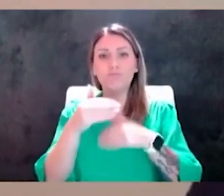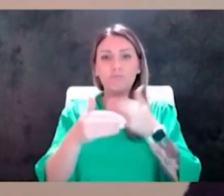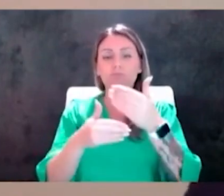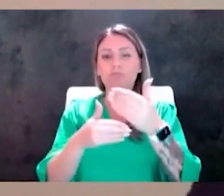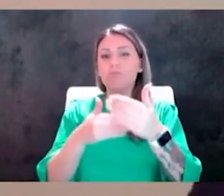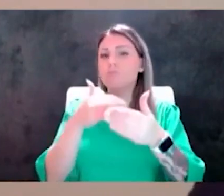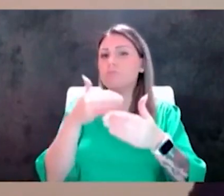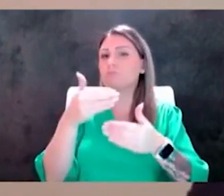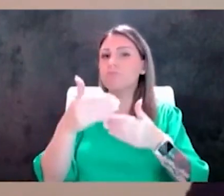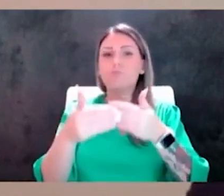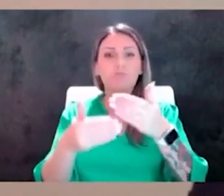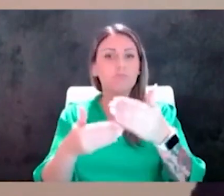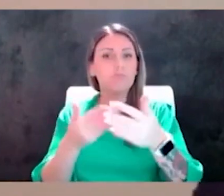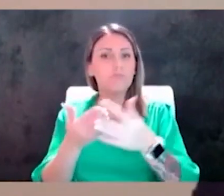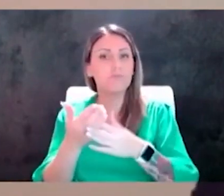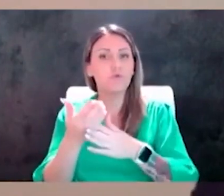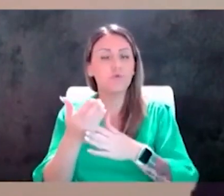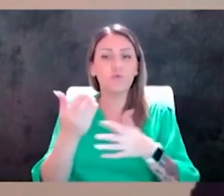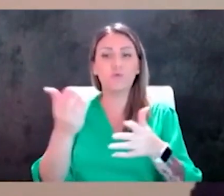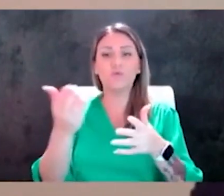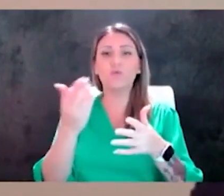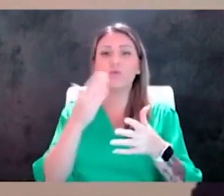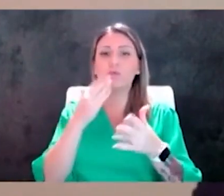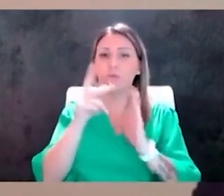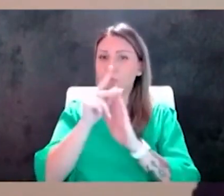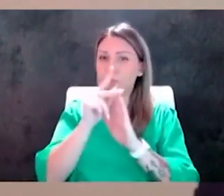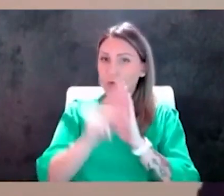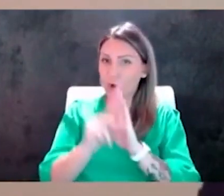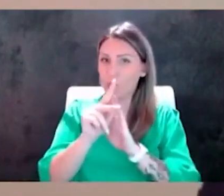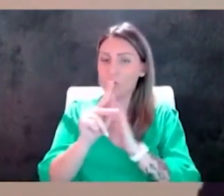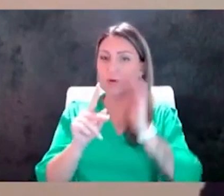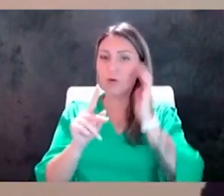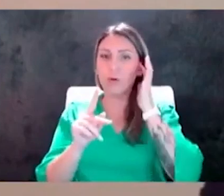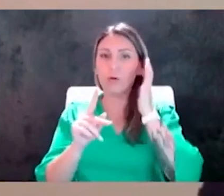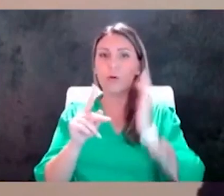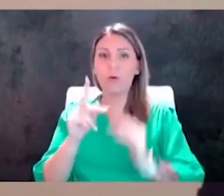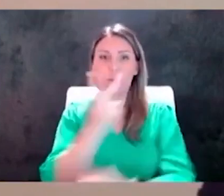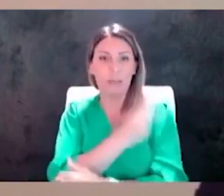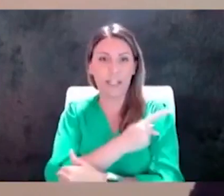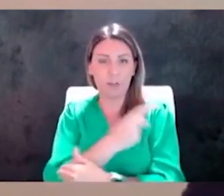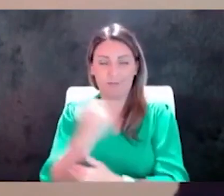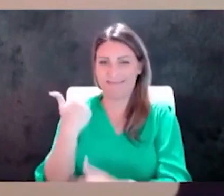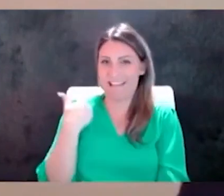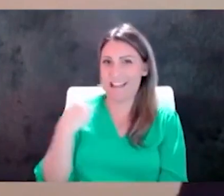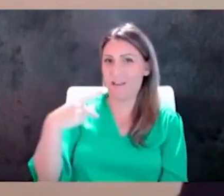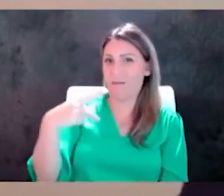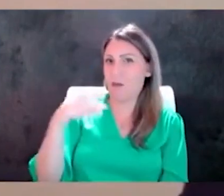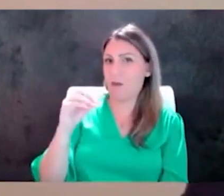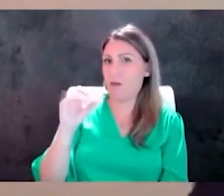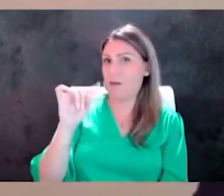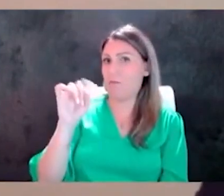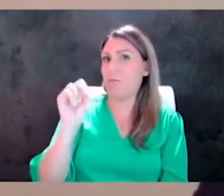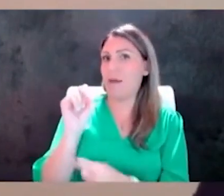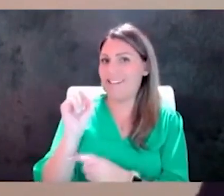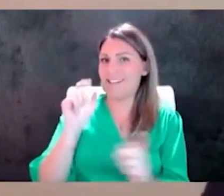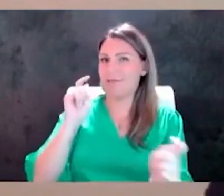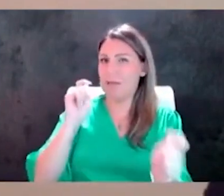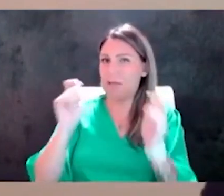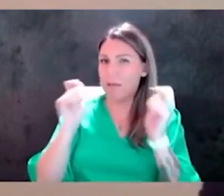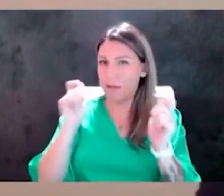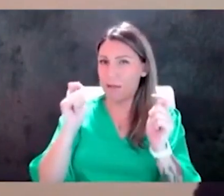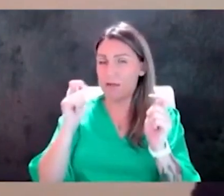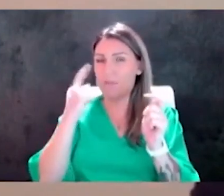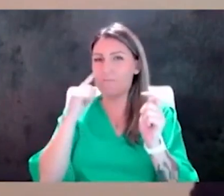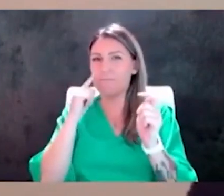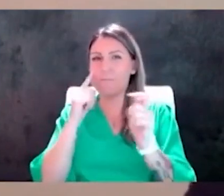we worked through a protocol for patients who have POTS symptoms that has now kind of been adapted for some long-haul COVID